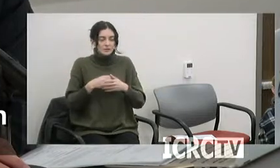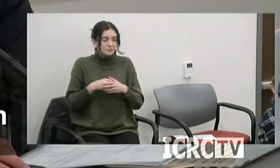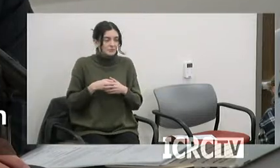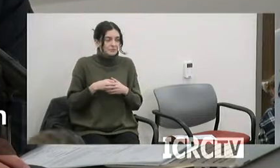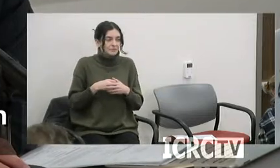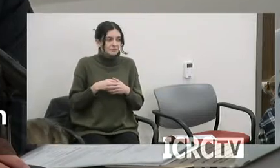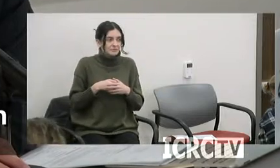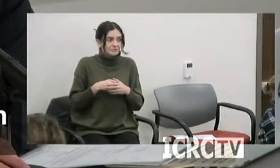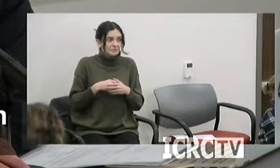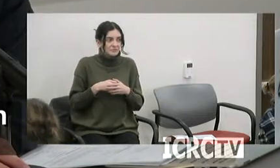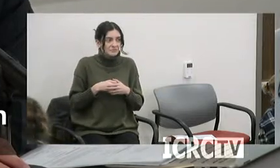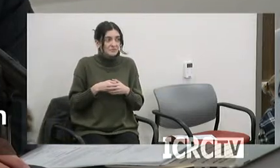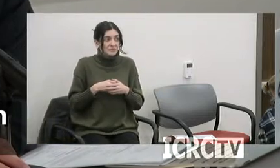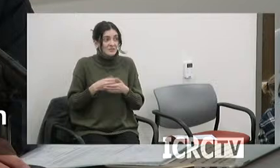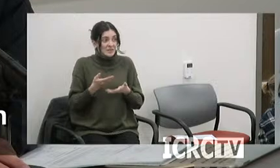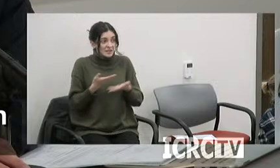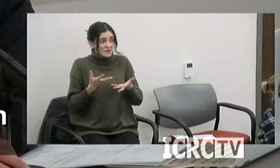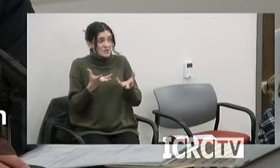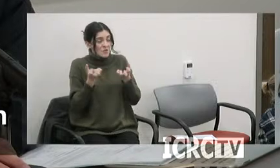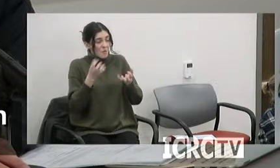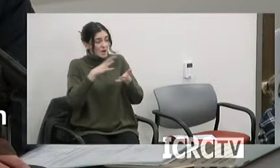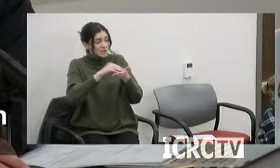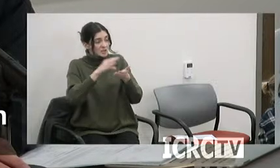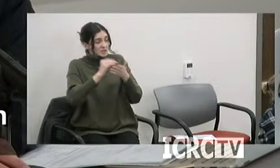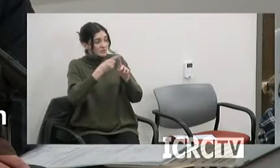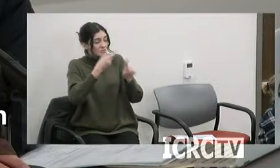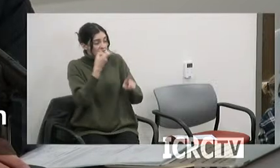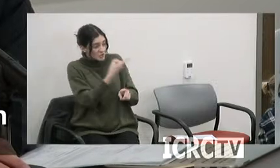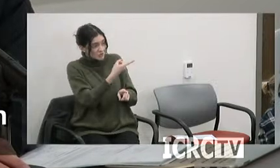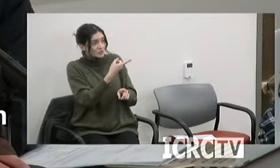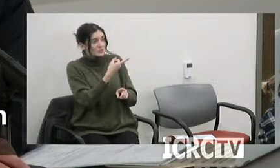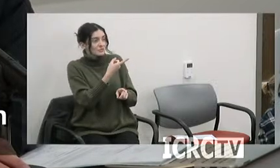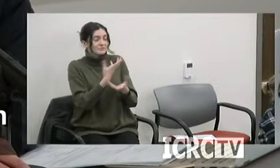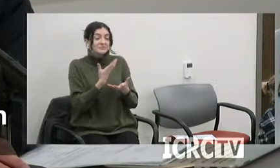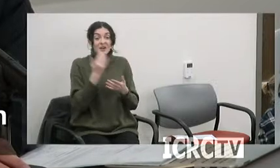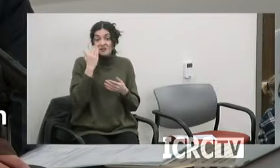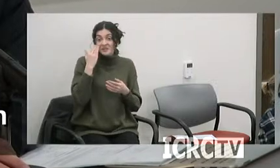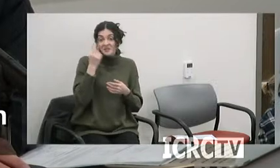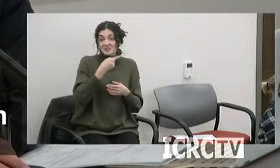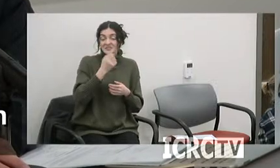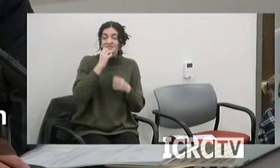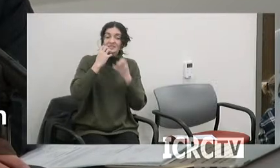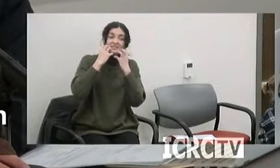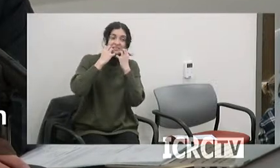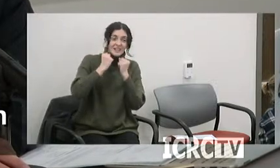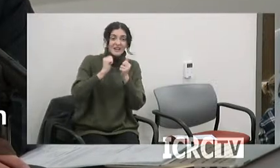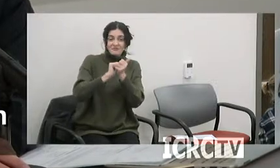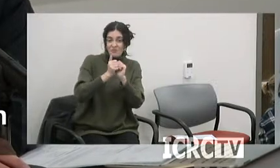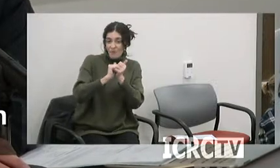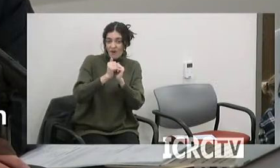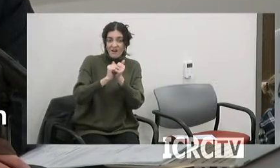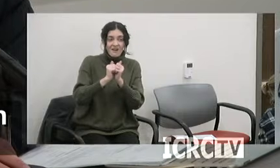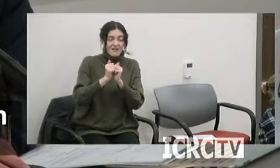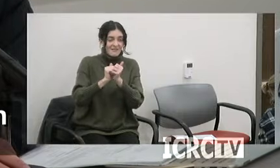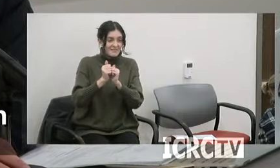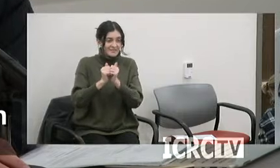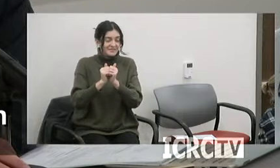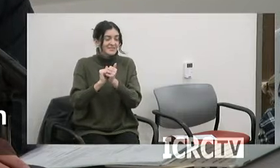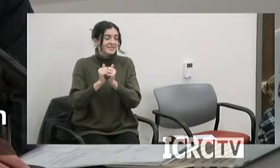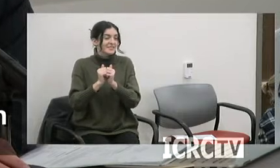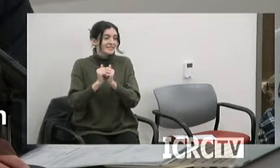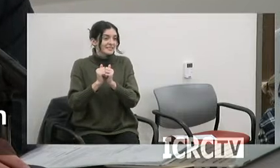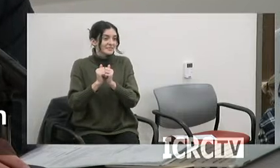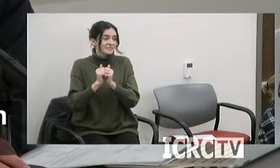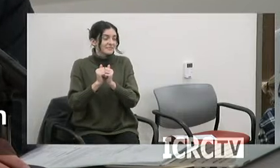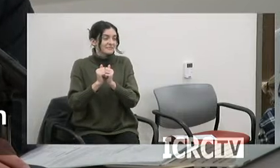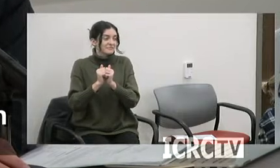as we are willing to learn from you. And we all know that Dave loves athletics. He's a true fan of the district and certainly our sports.